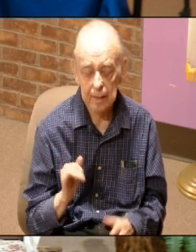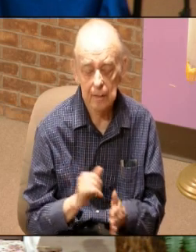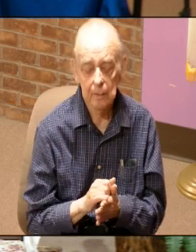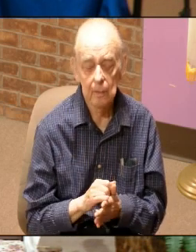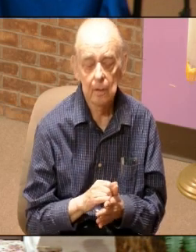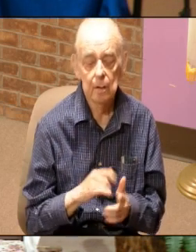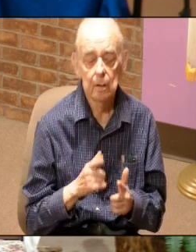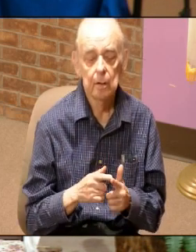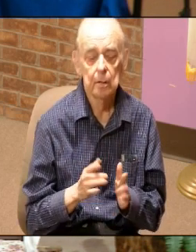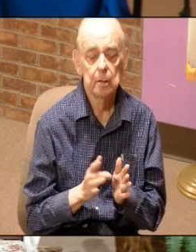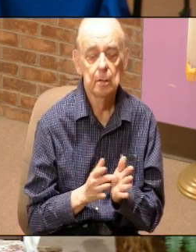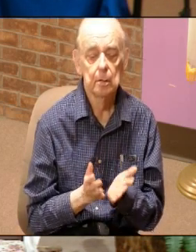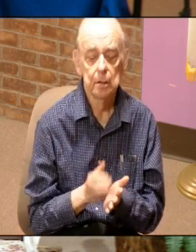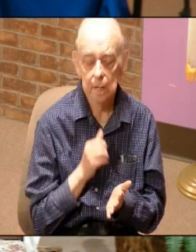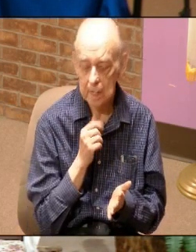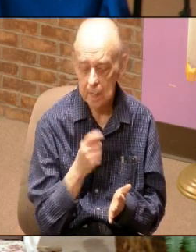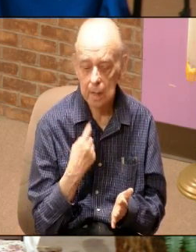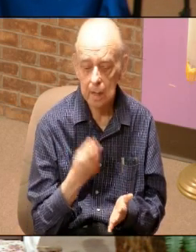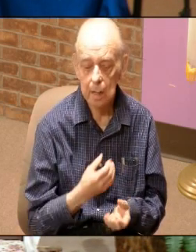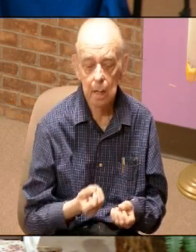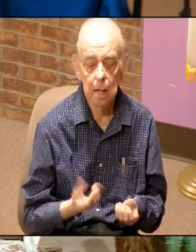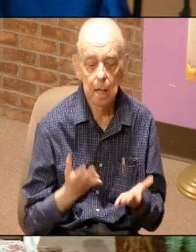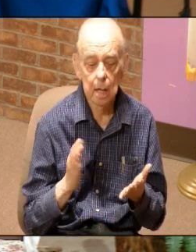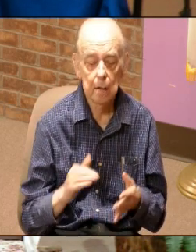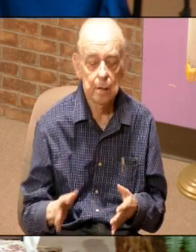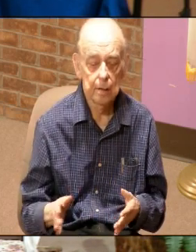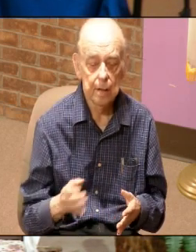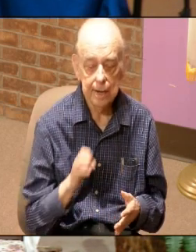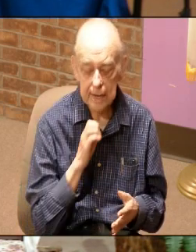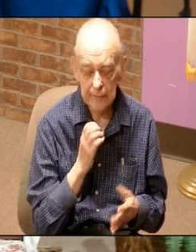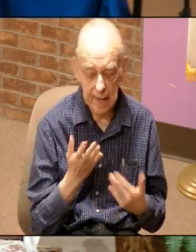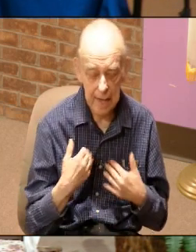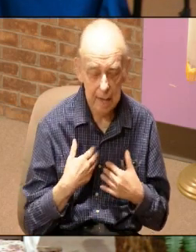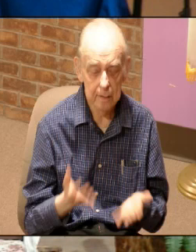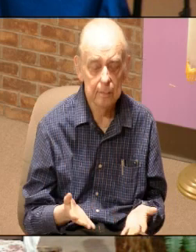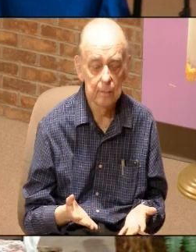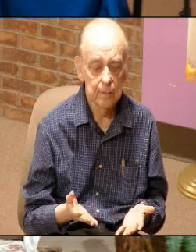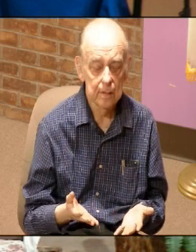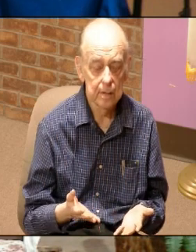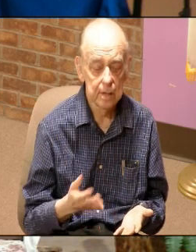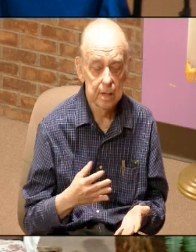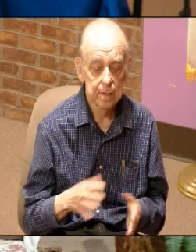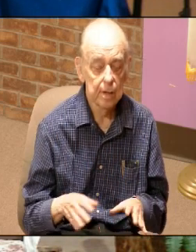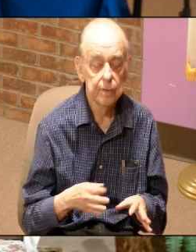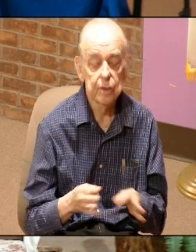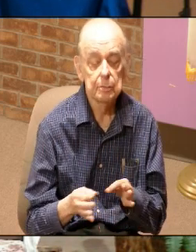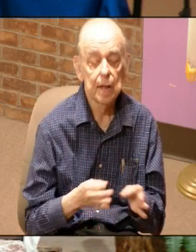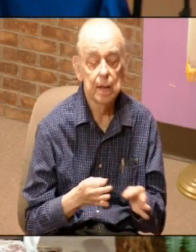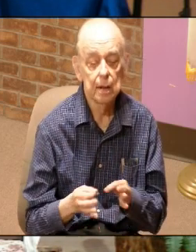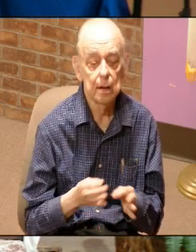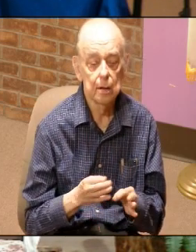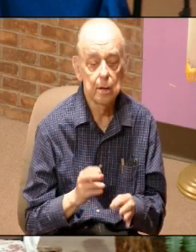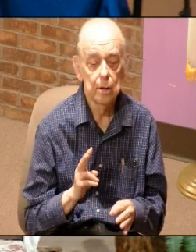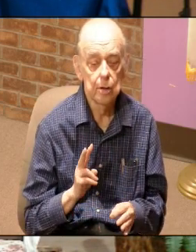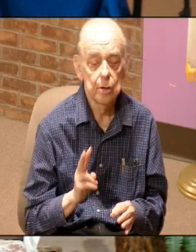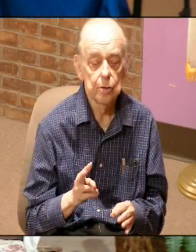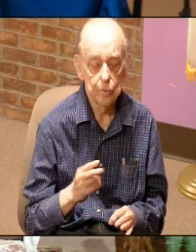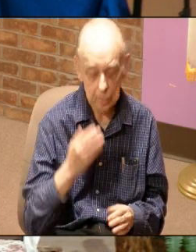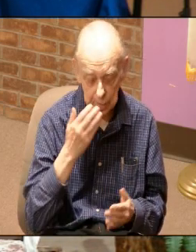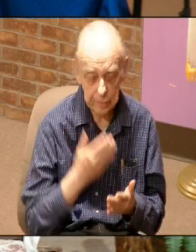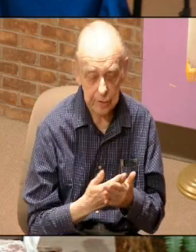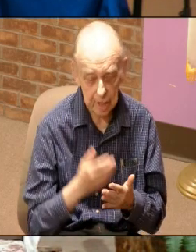And then the Bible doesn't tell us how many children that she really had, but it does define two sons,